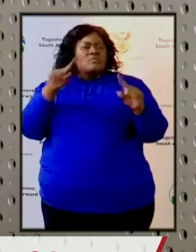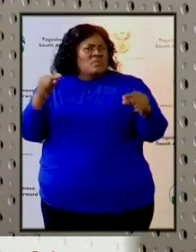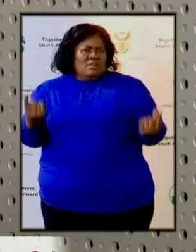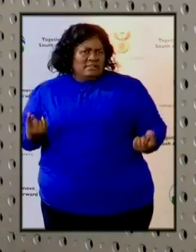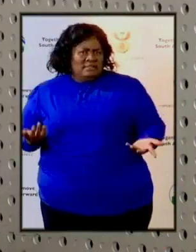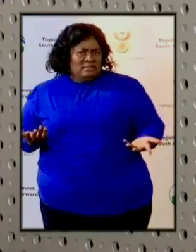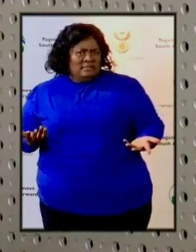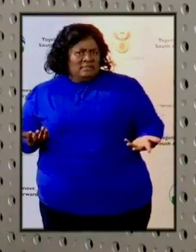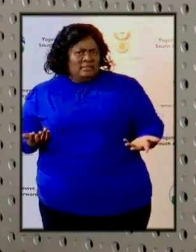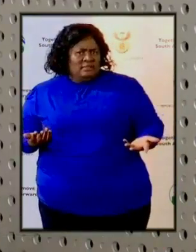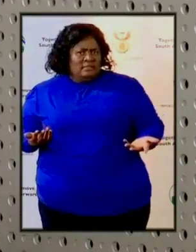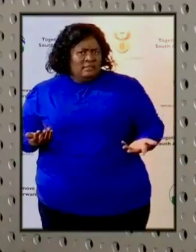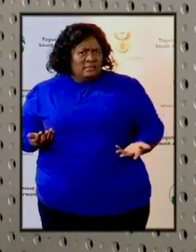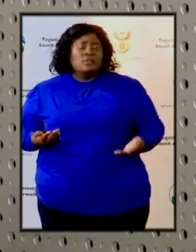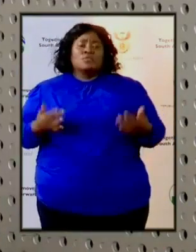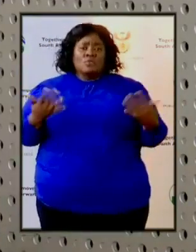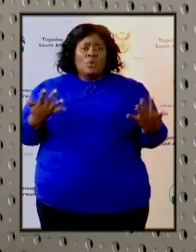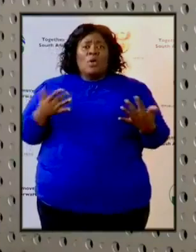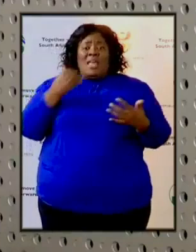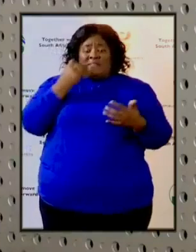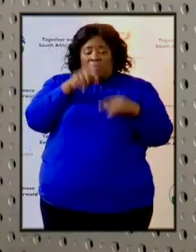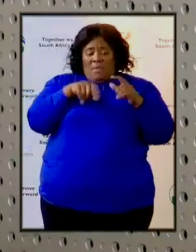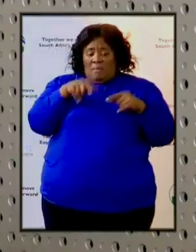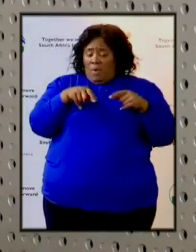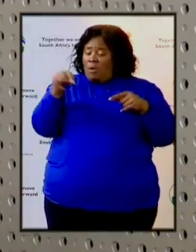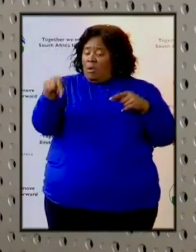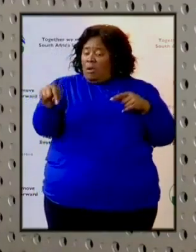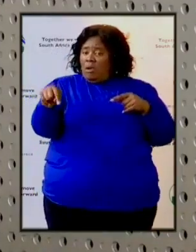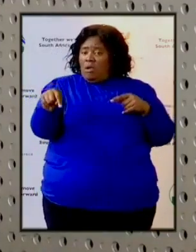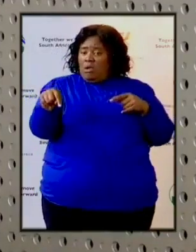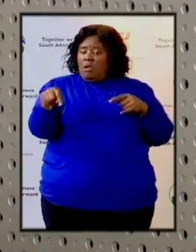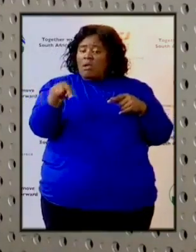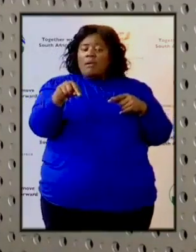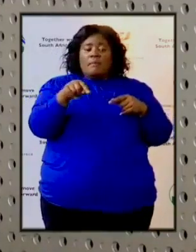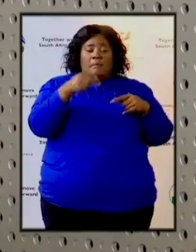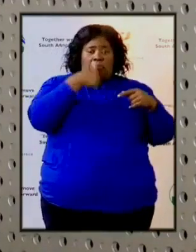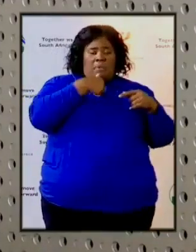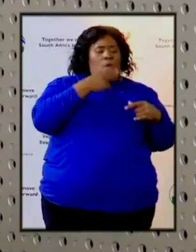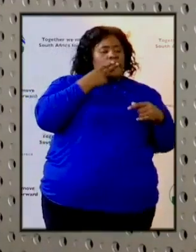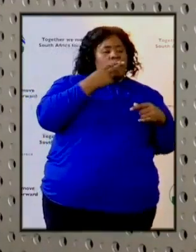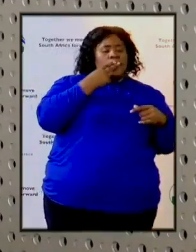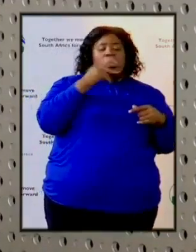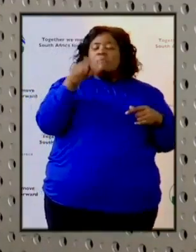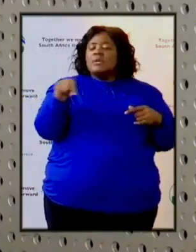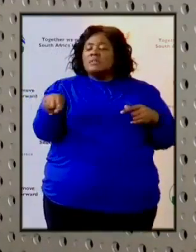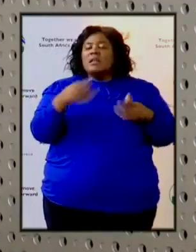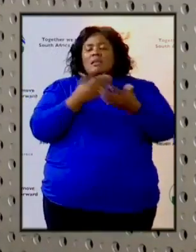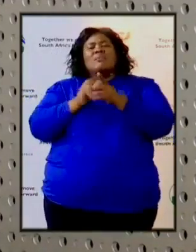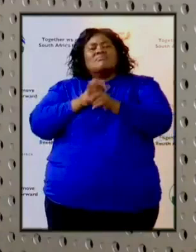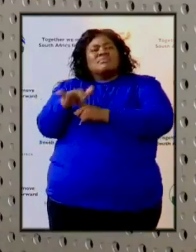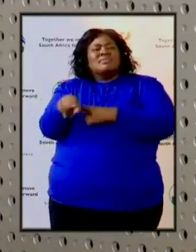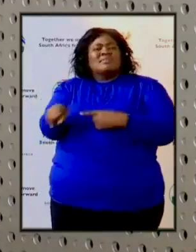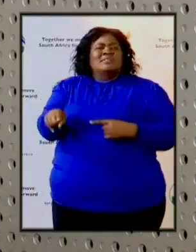if people smoke around you, you can be affected. So it's not